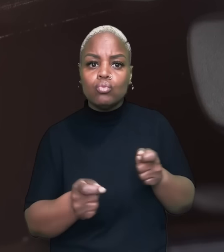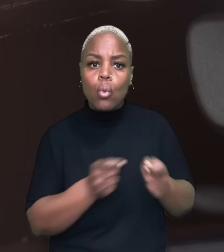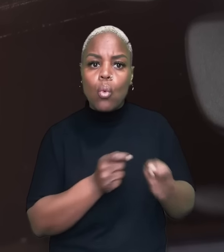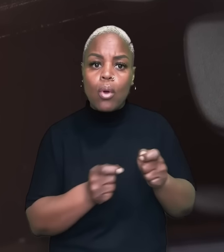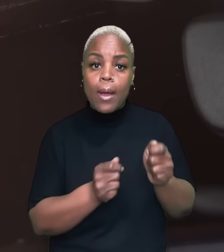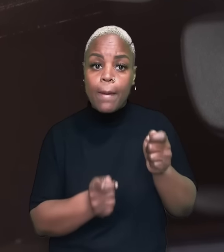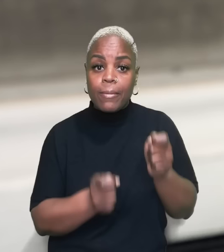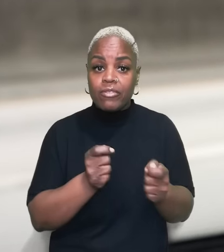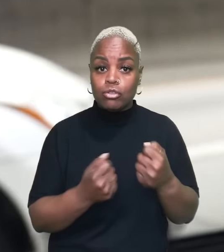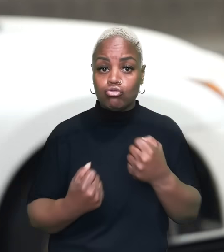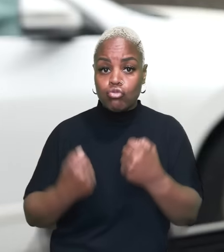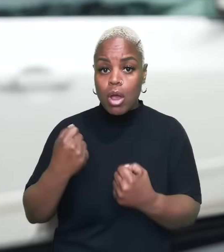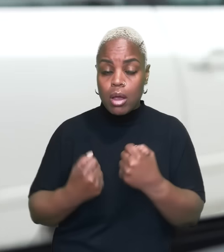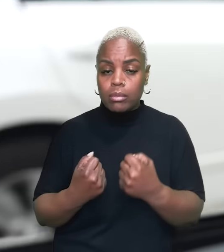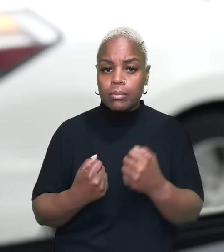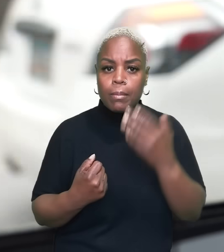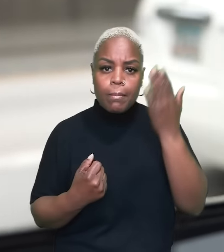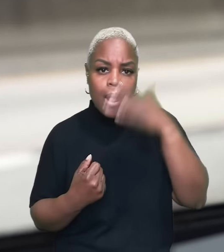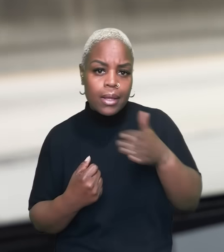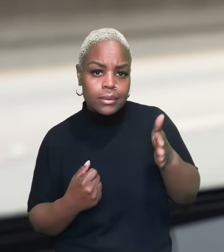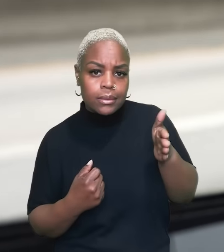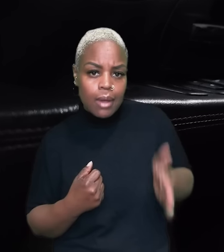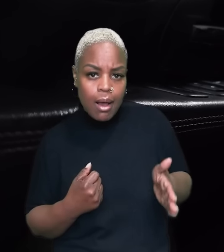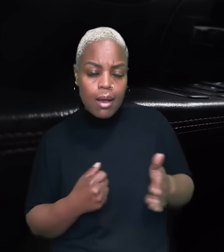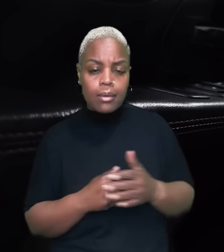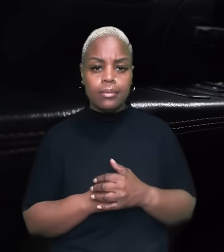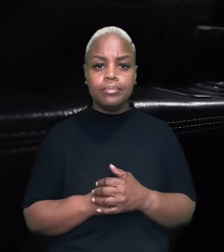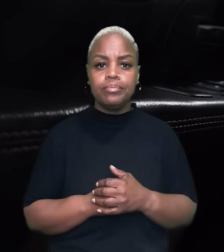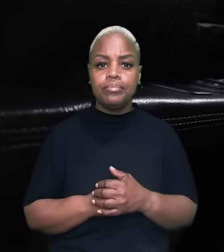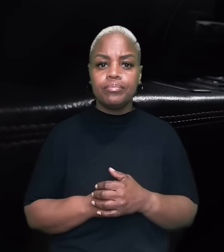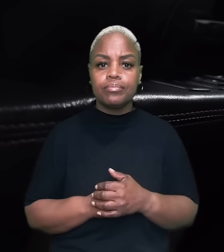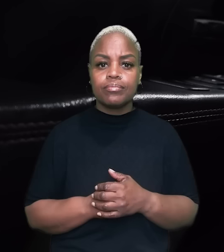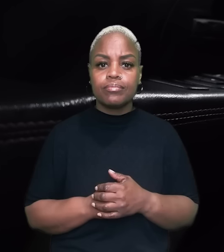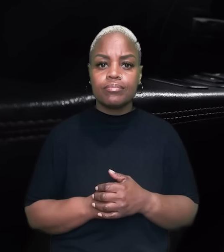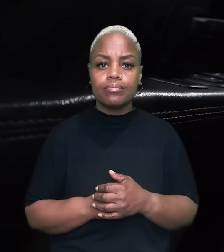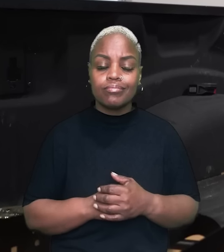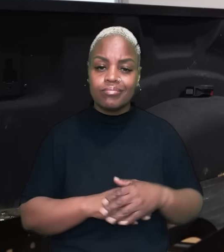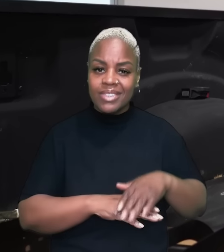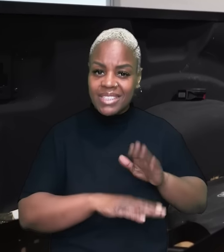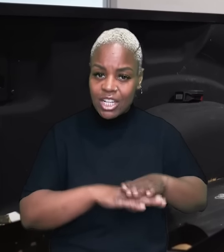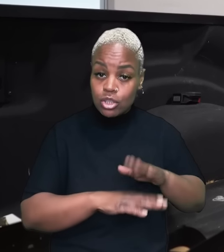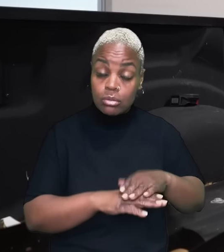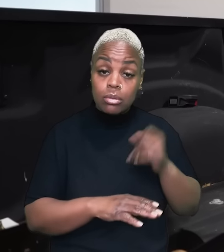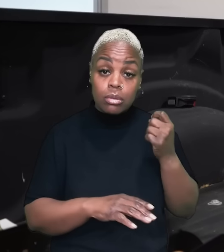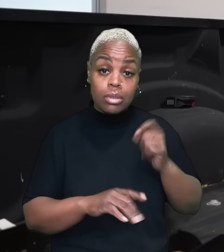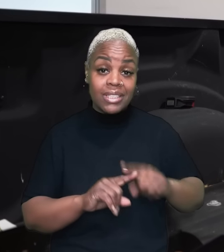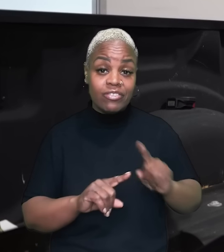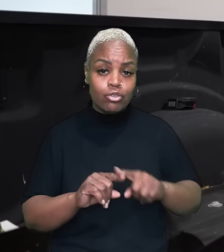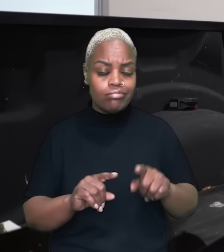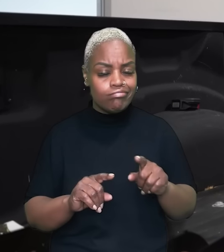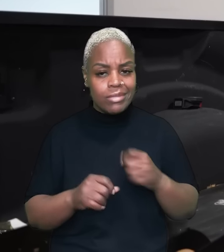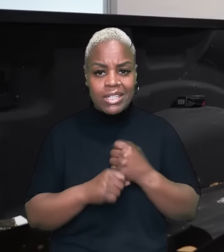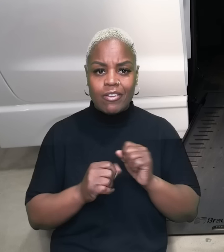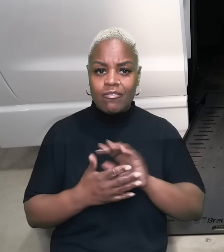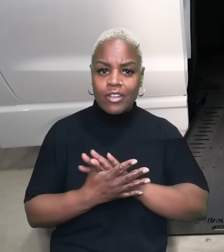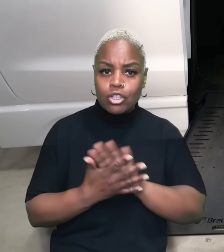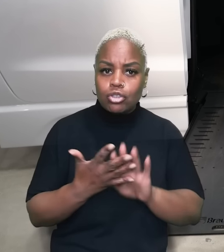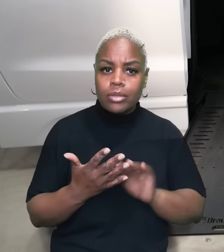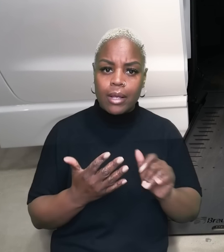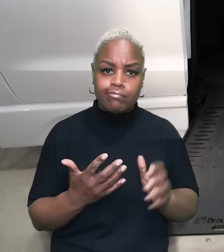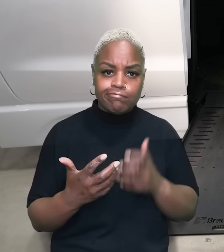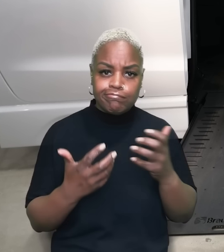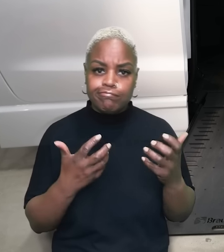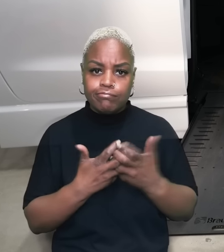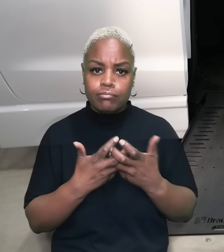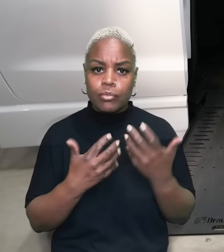adaptive driving, blindside detection, different safety features. That integrated with our accessible equipment